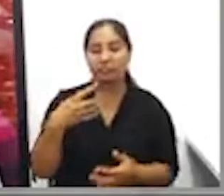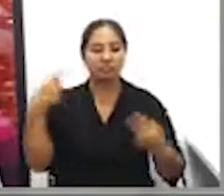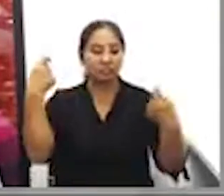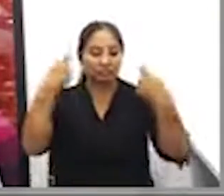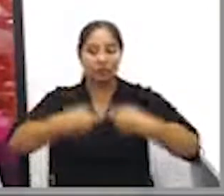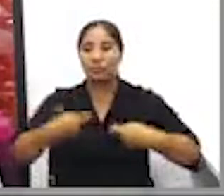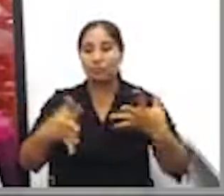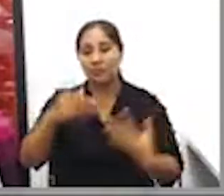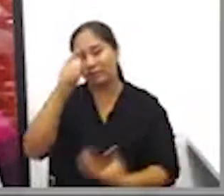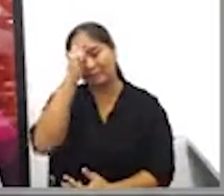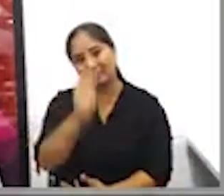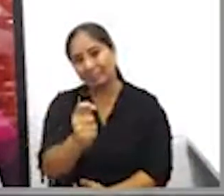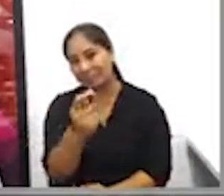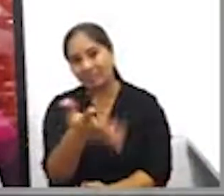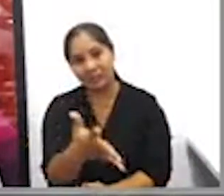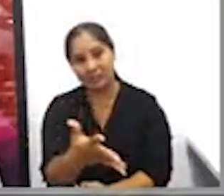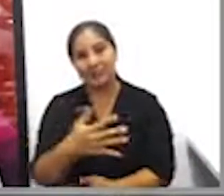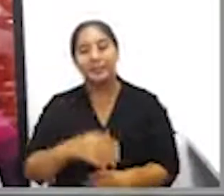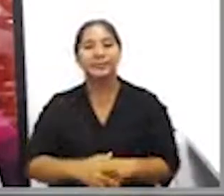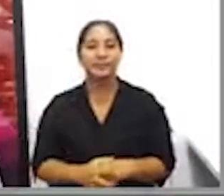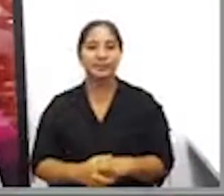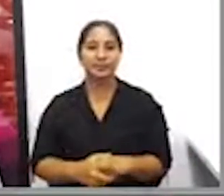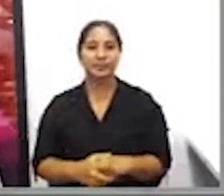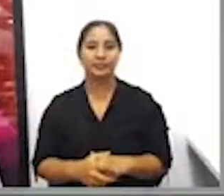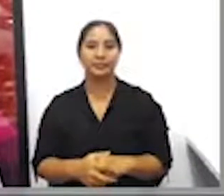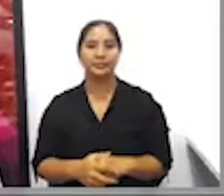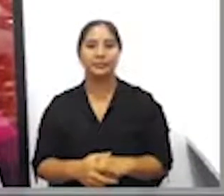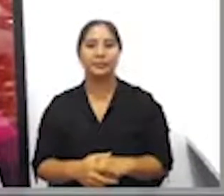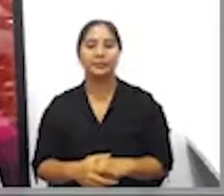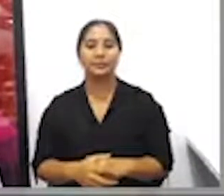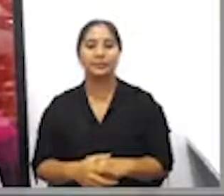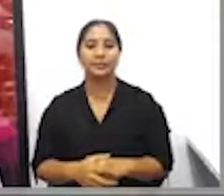that, create a support group for yourself,